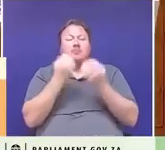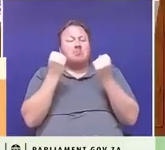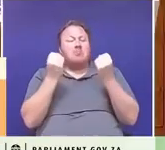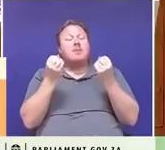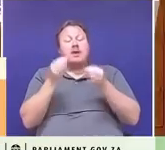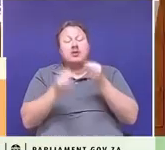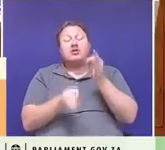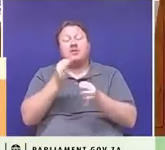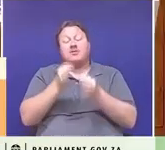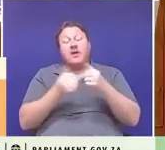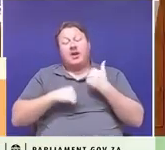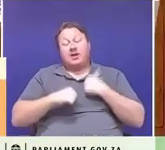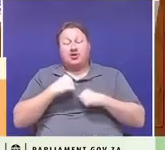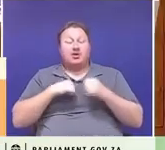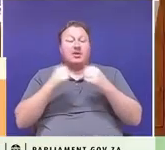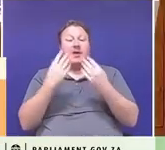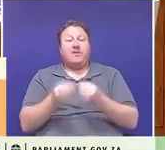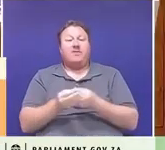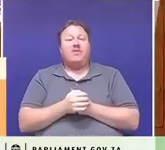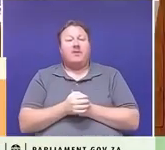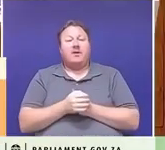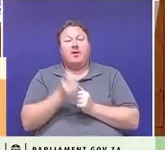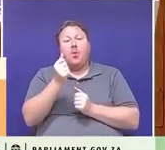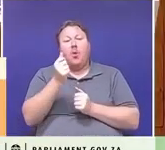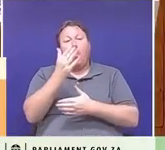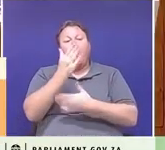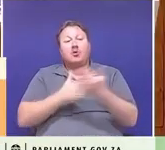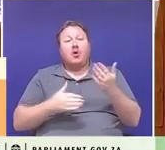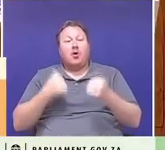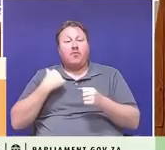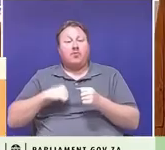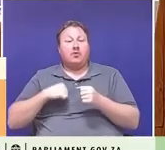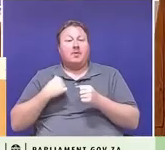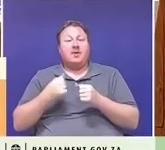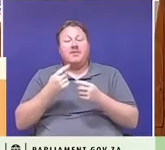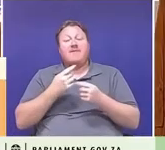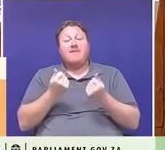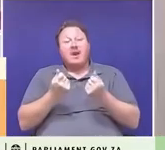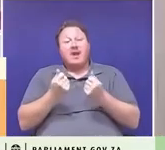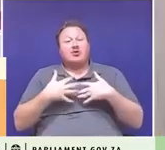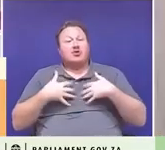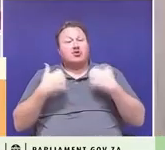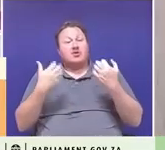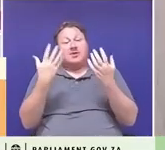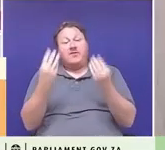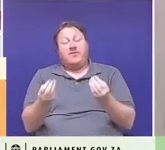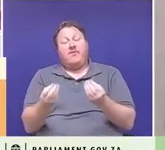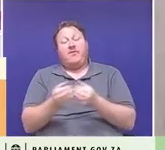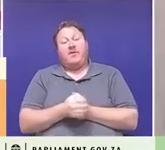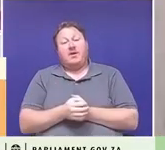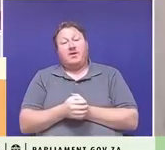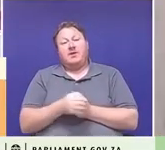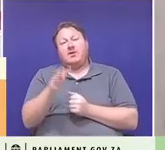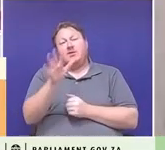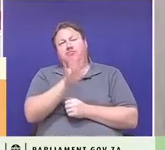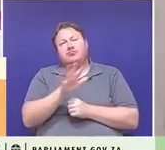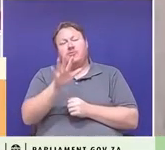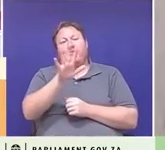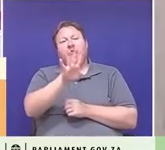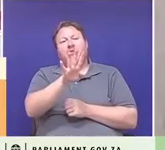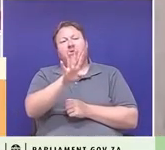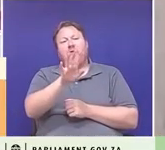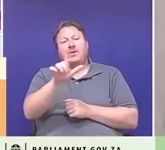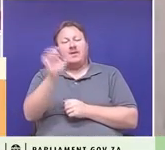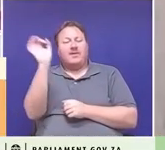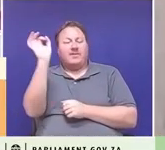justified. Nearly half of our municipalities are financially distressed. An estimated 47%